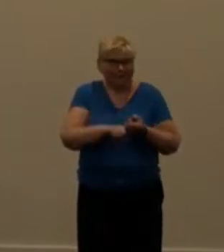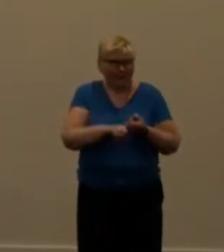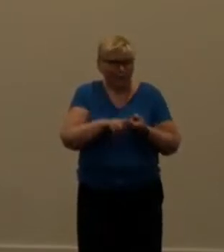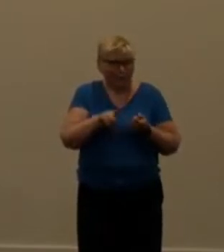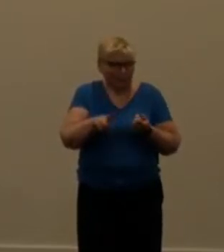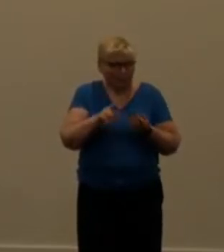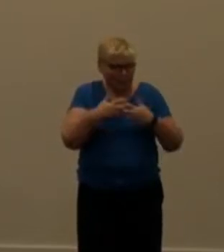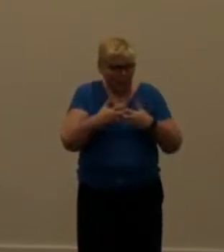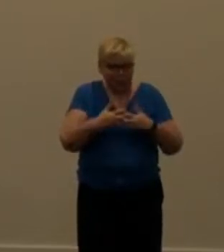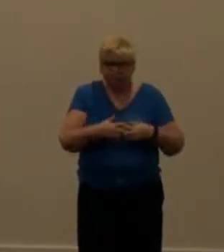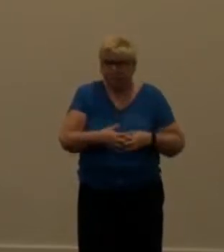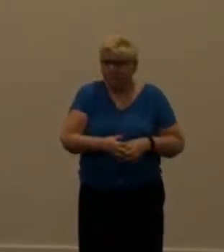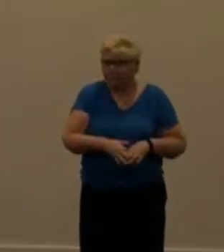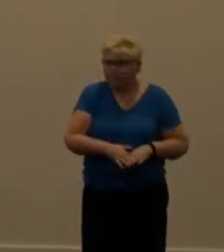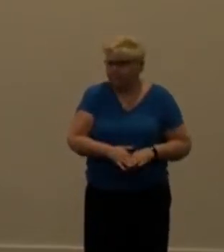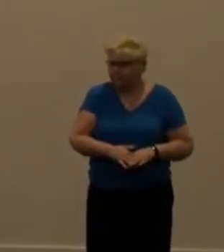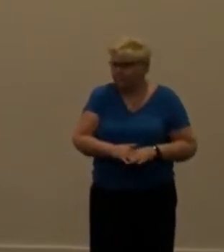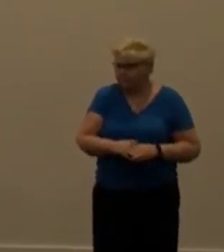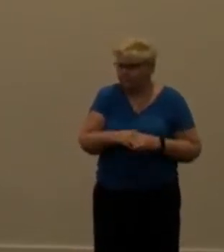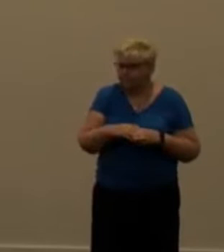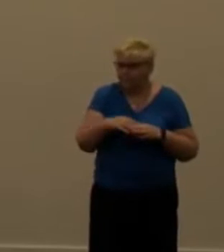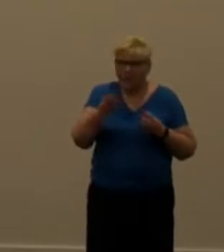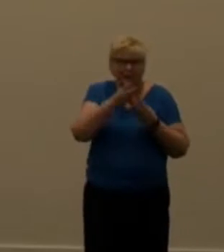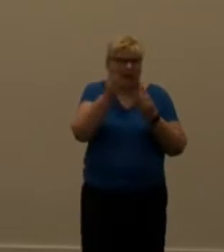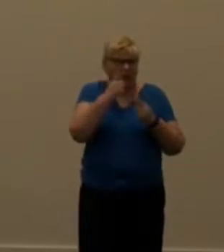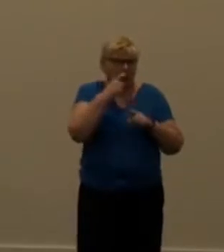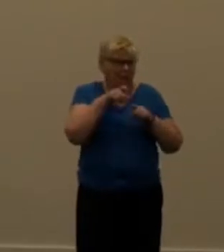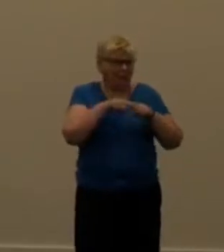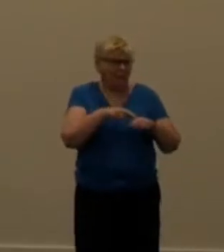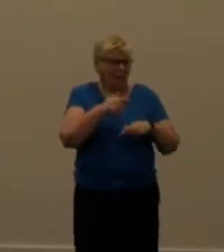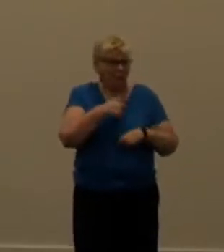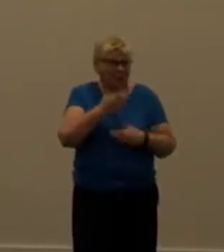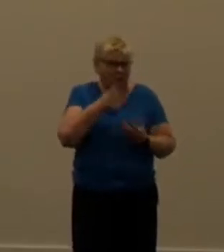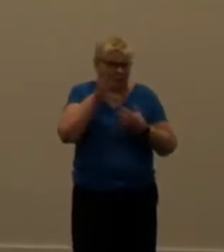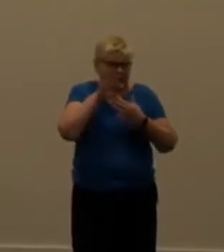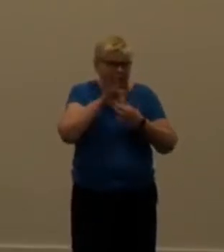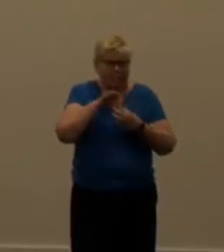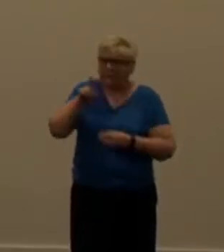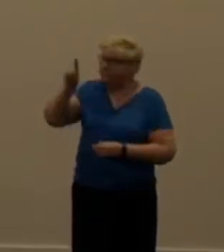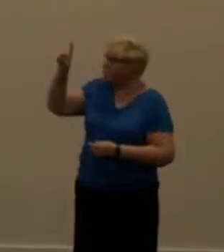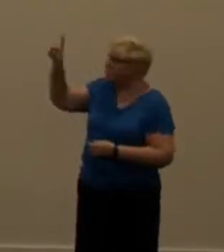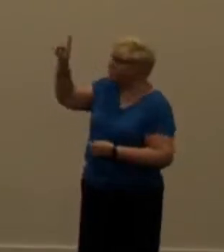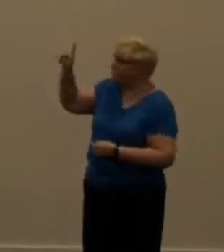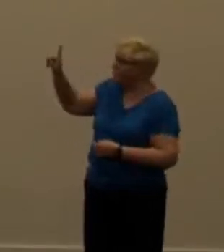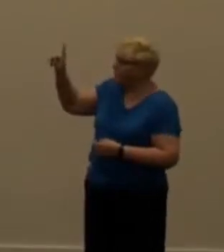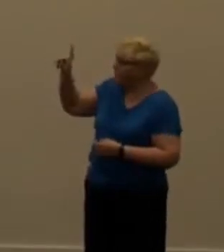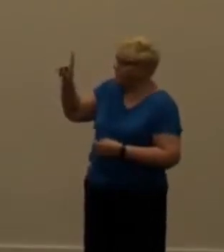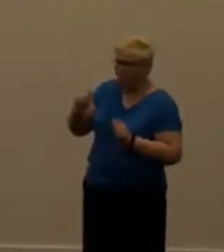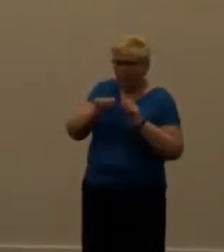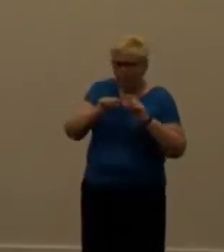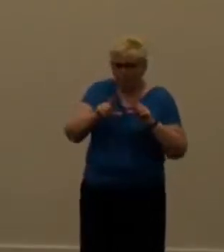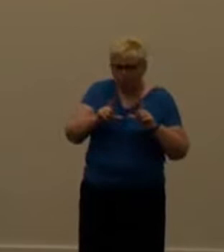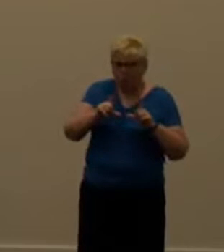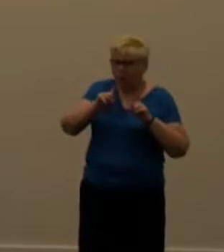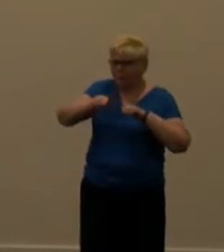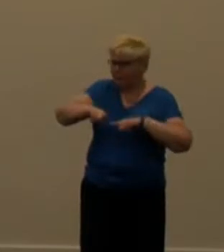technology. You can, some social media links, you can follow me on LinkedIn. I have also a blog, my